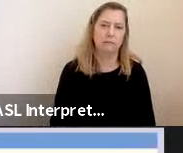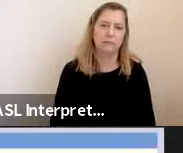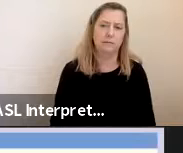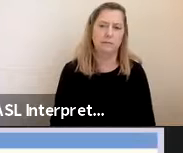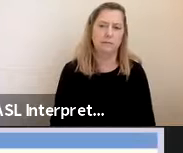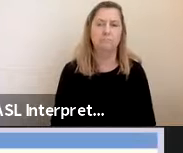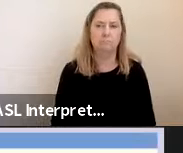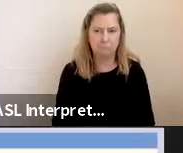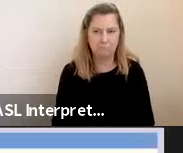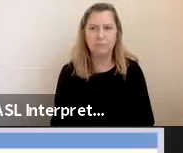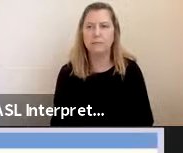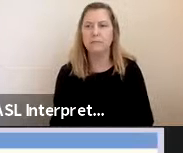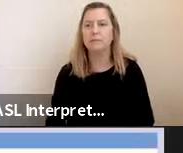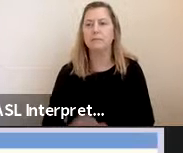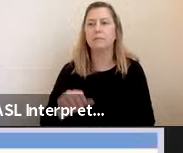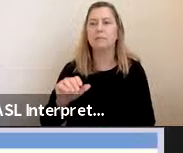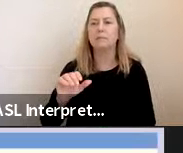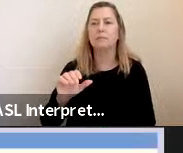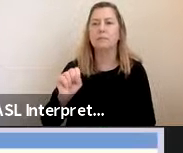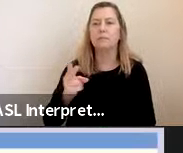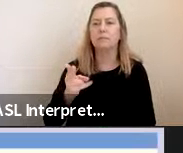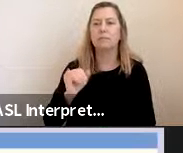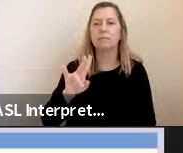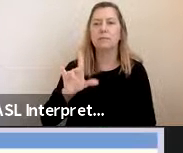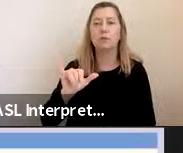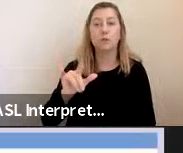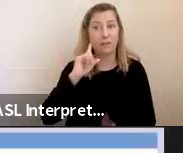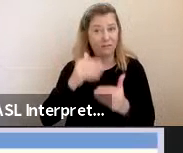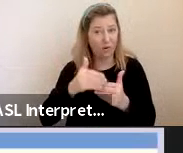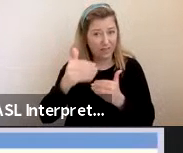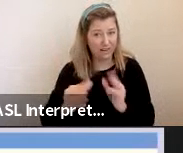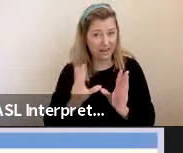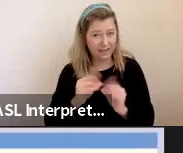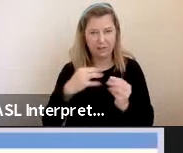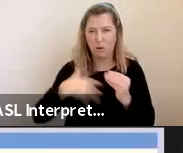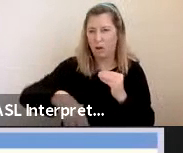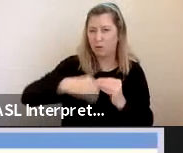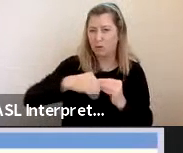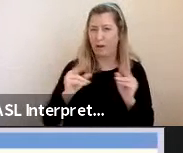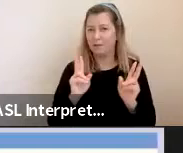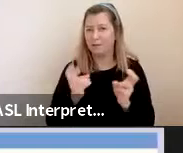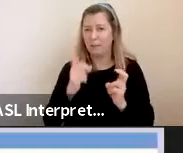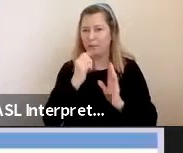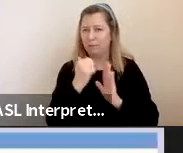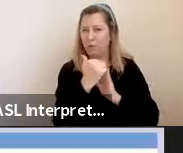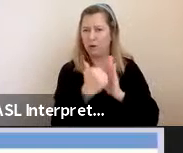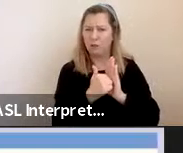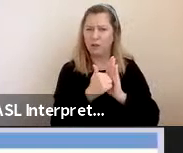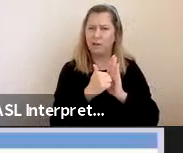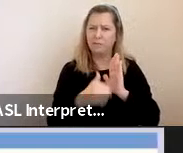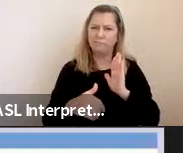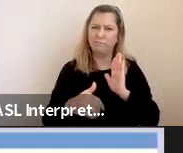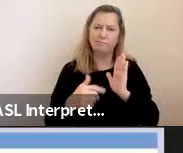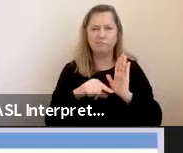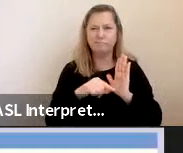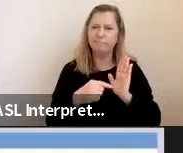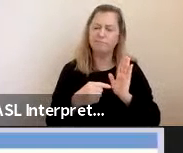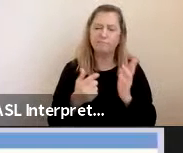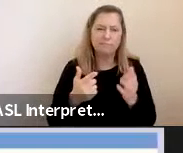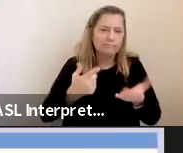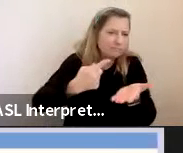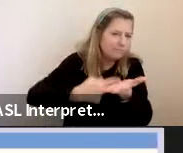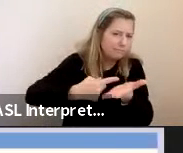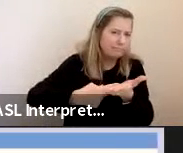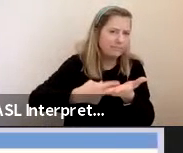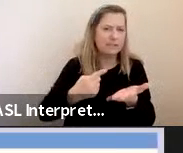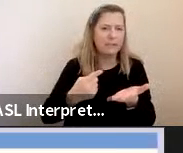Okay. I would like to add for the next meeting to the agenda item a discussion, and I don't know if it would be